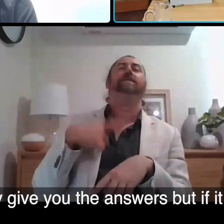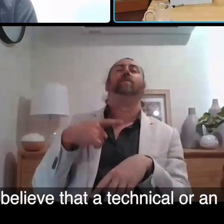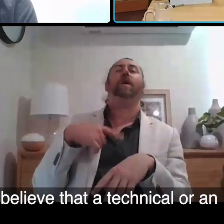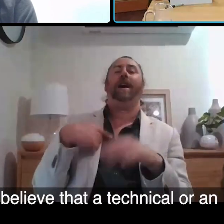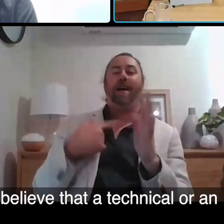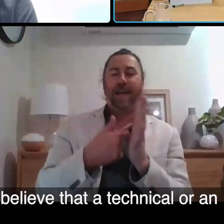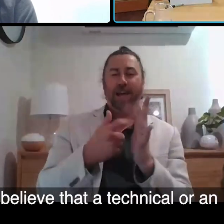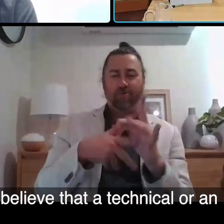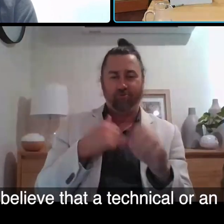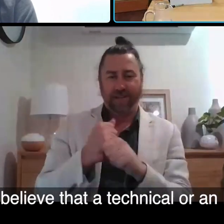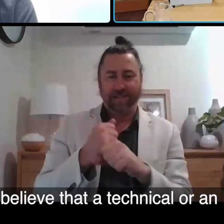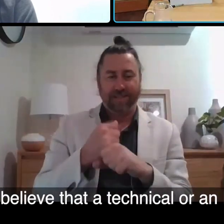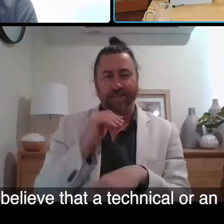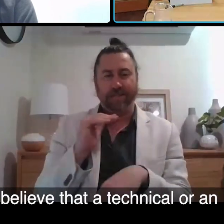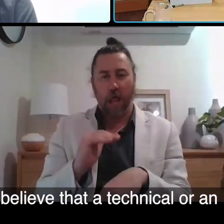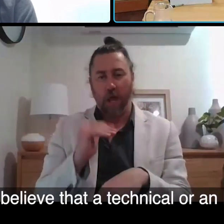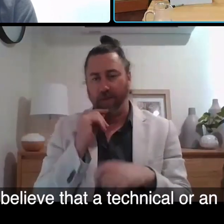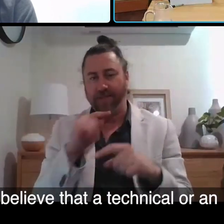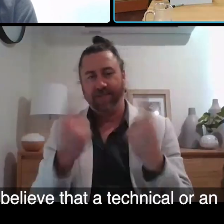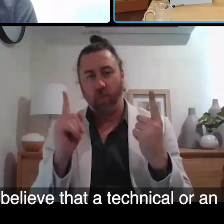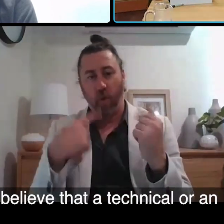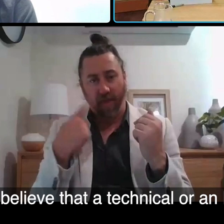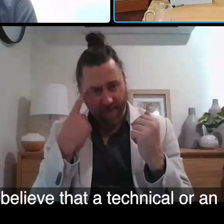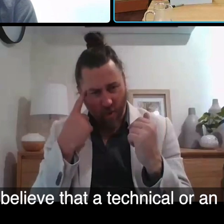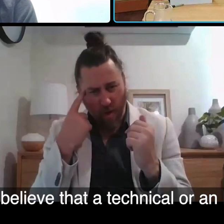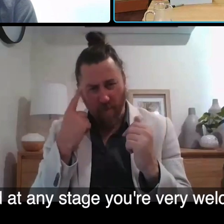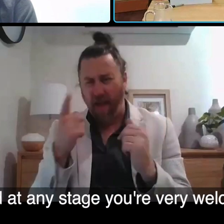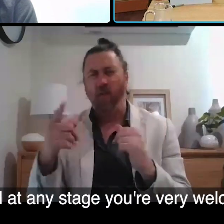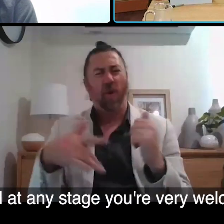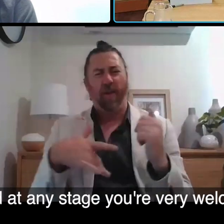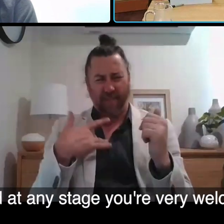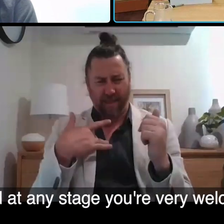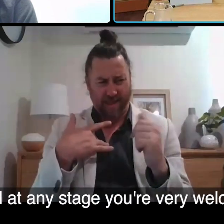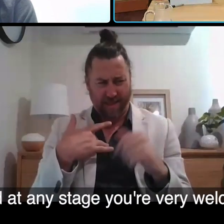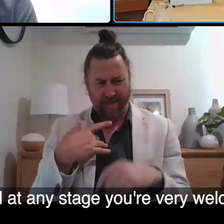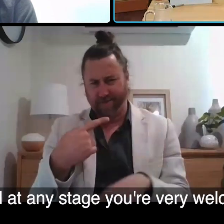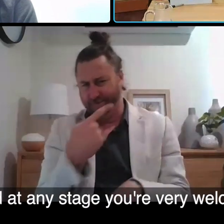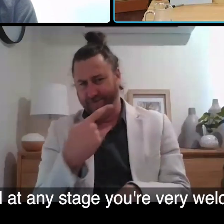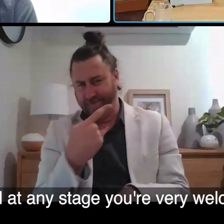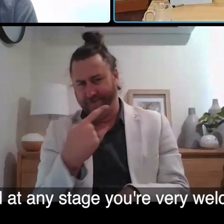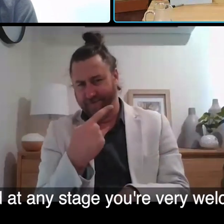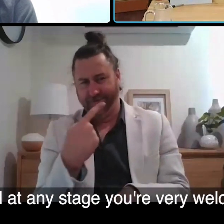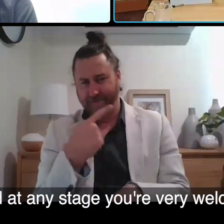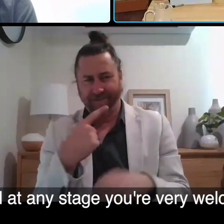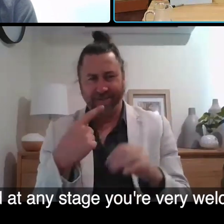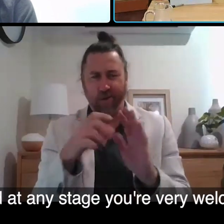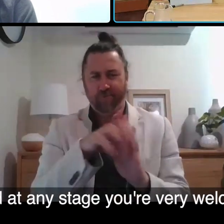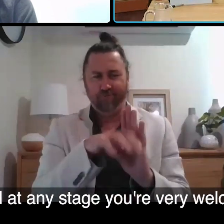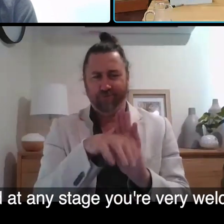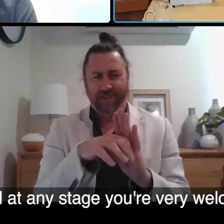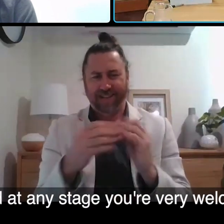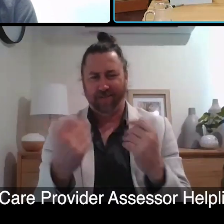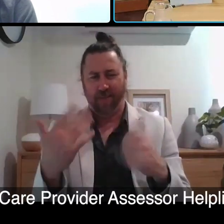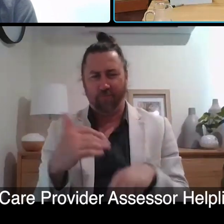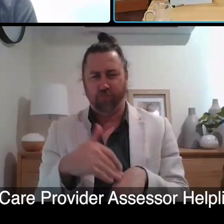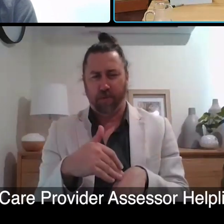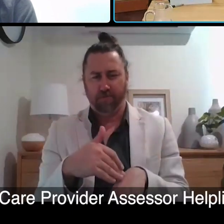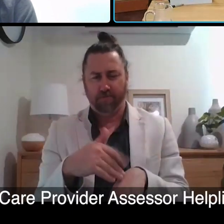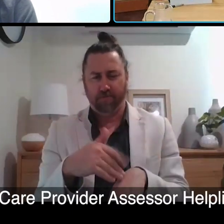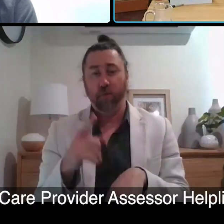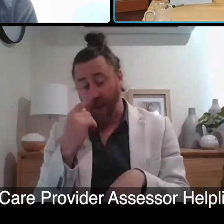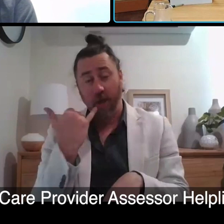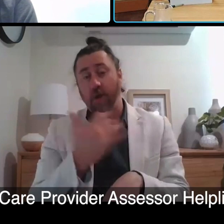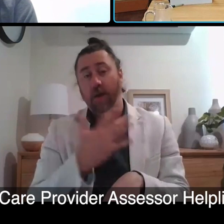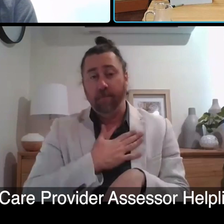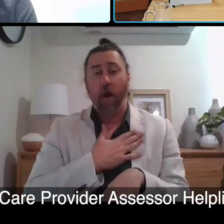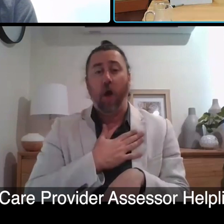doesn't, then and you believe that a technical or an IT error has occurred at any stage, you're very welcome to call the My Aged